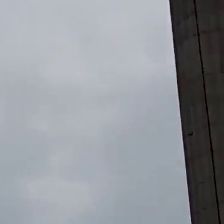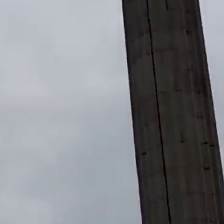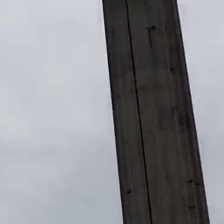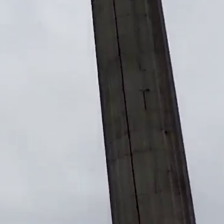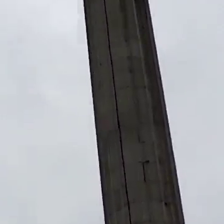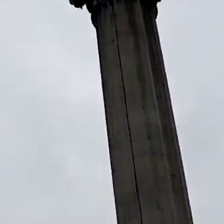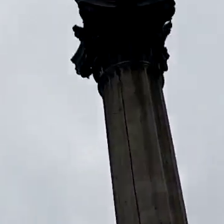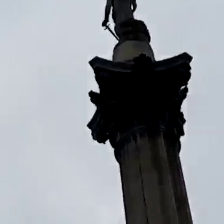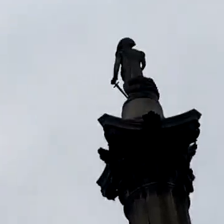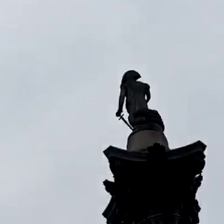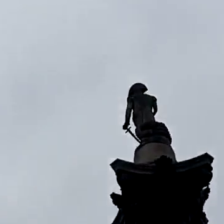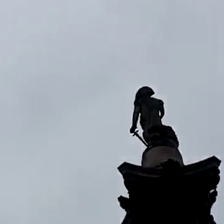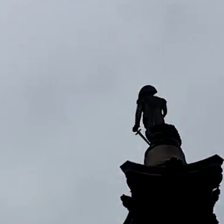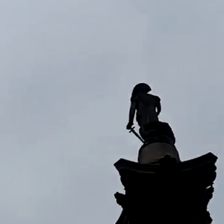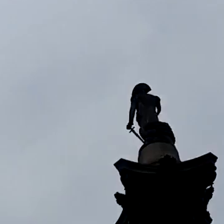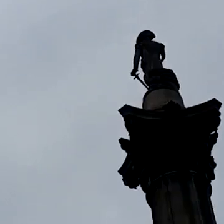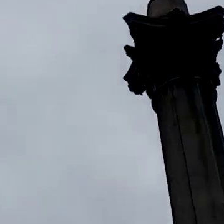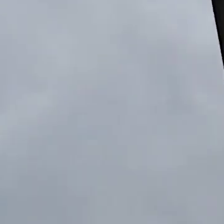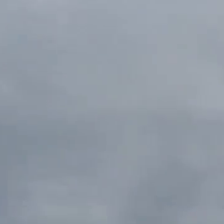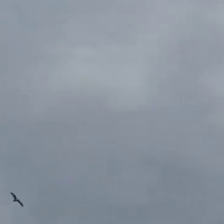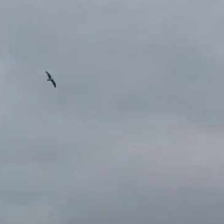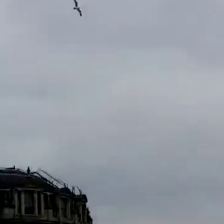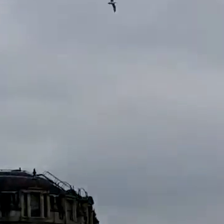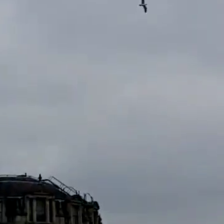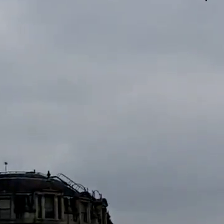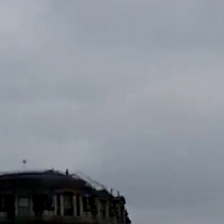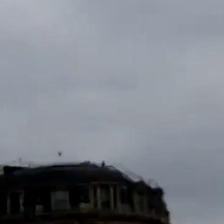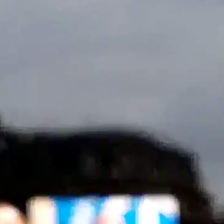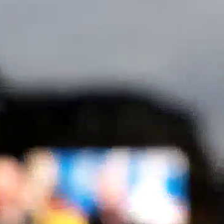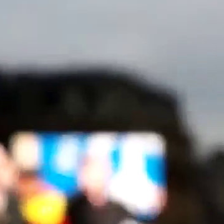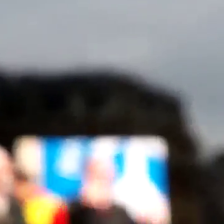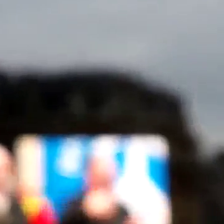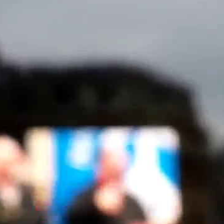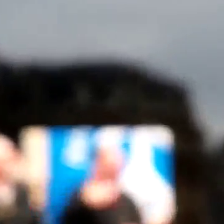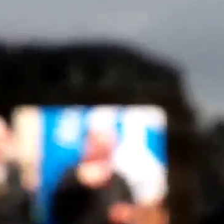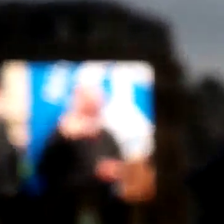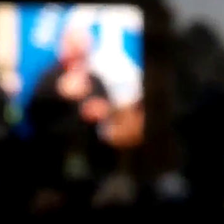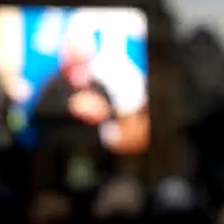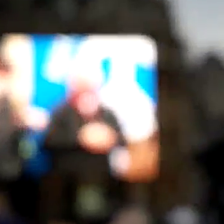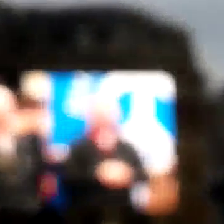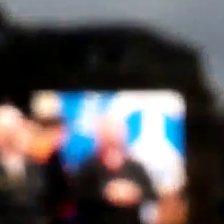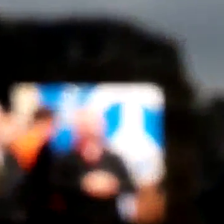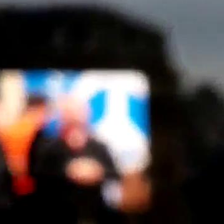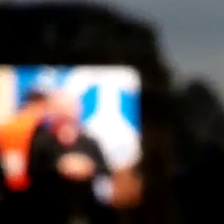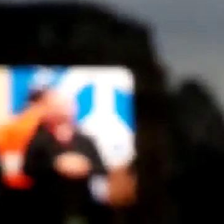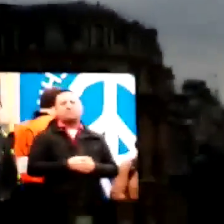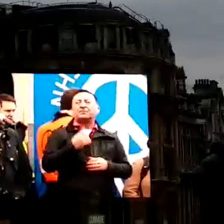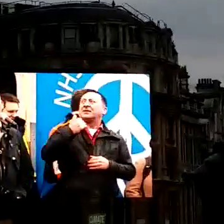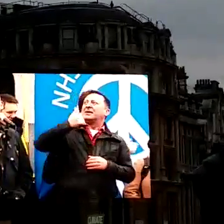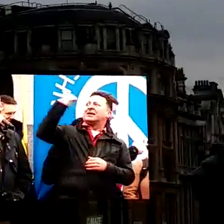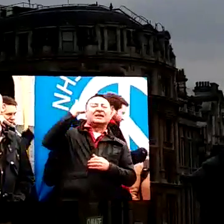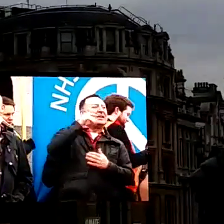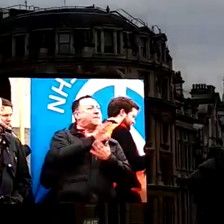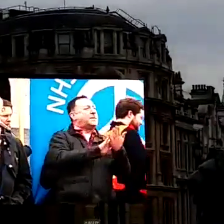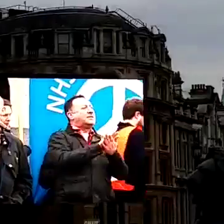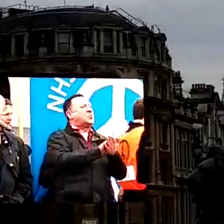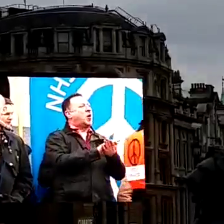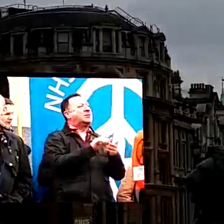I can tell you, with all of you in front of him. He stands for empire,